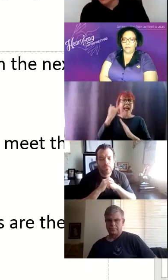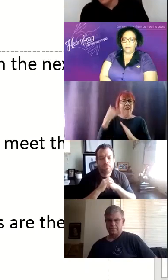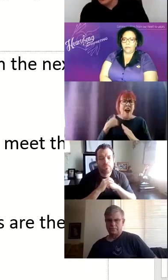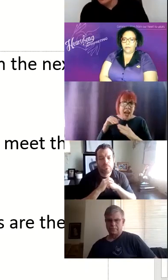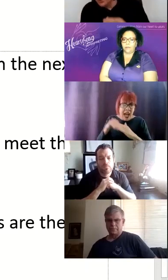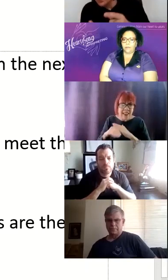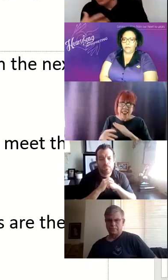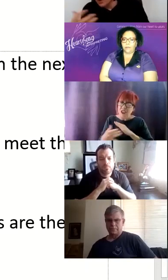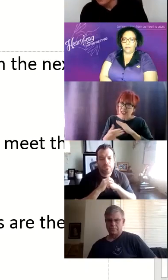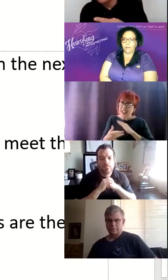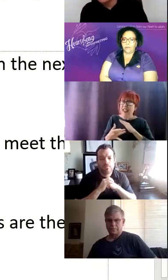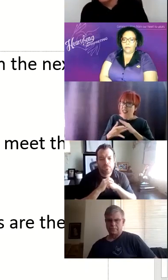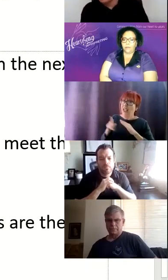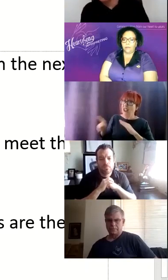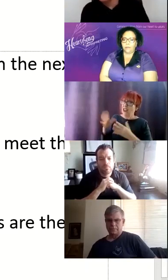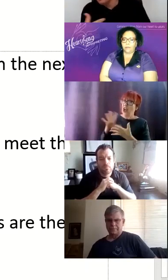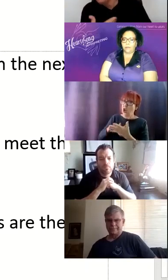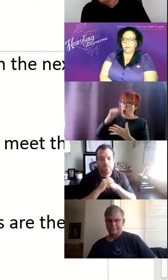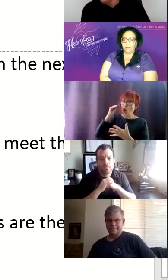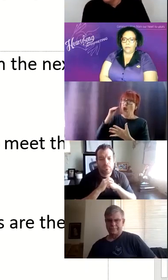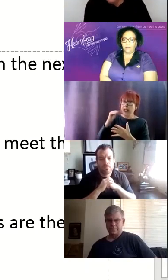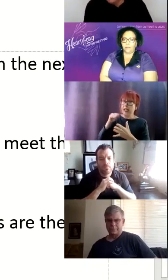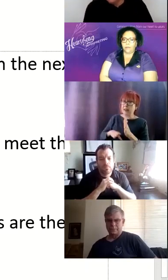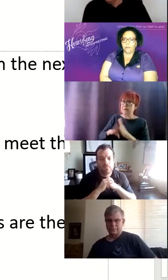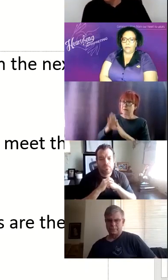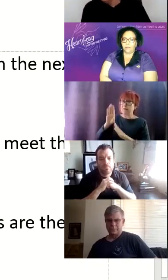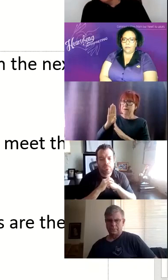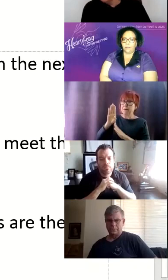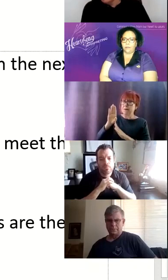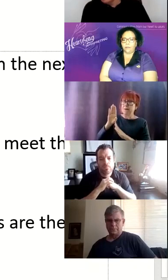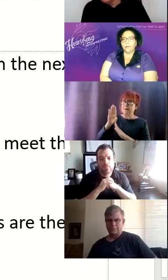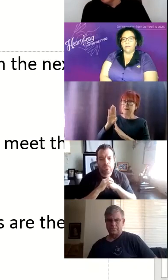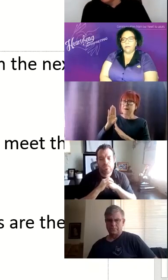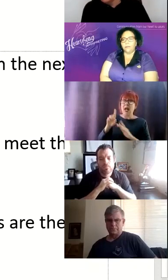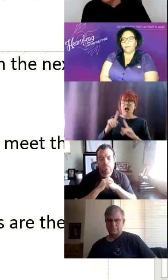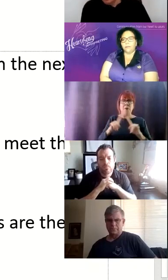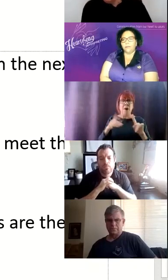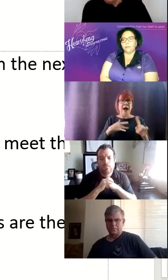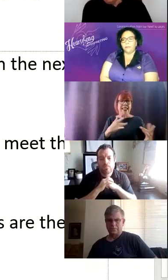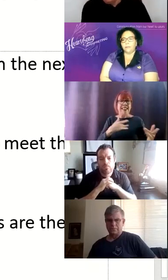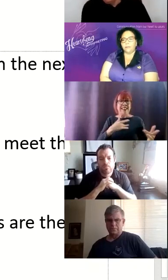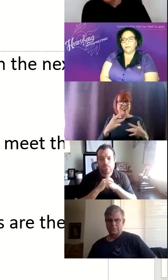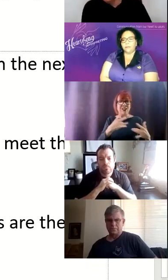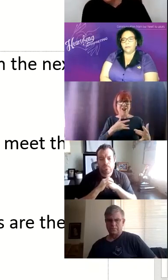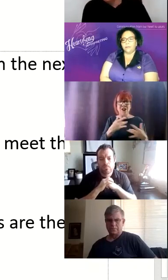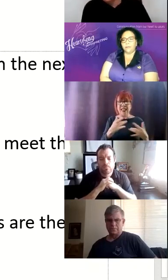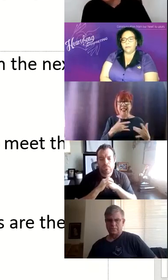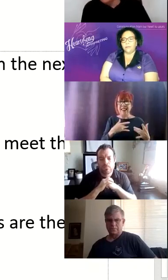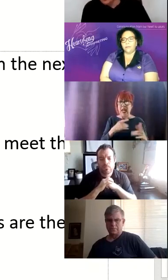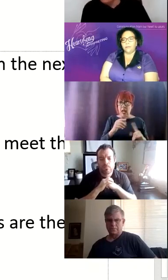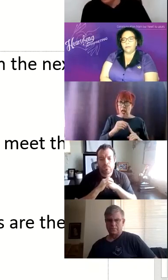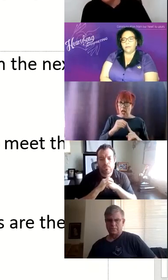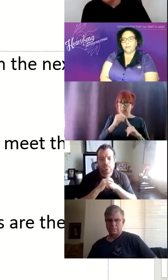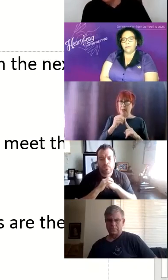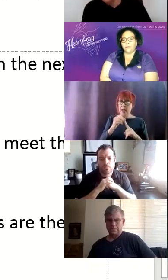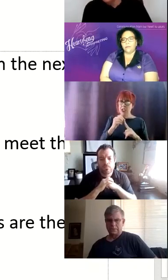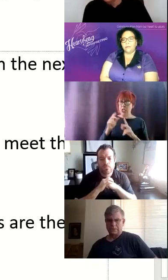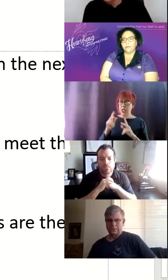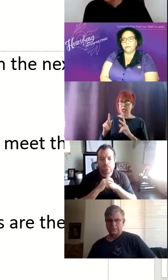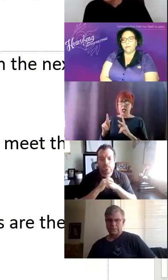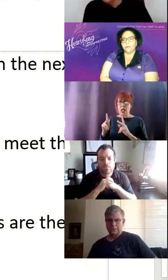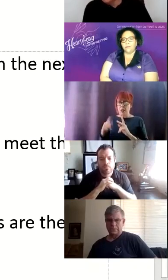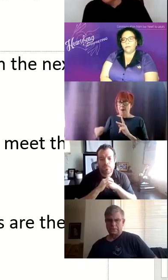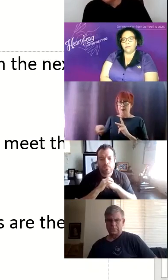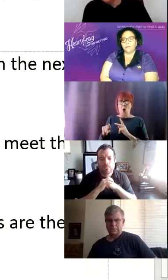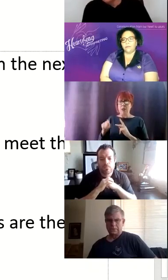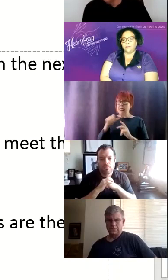they're learning this stuff rapidly. And my concern also is, especially those that don't have access